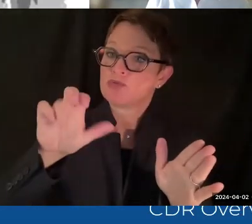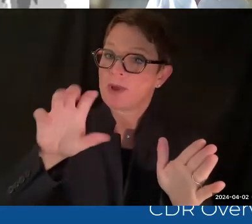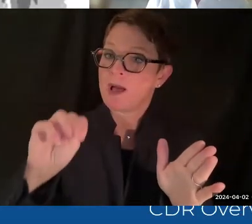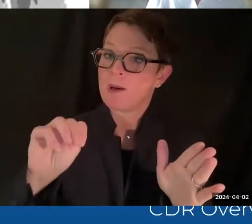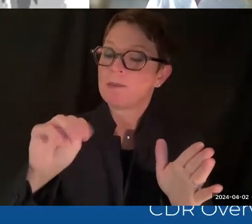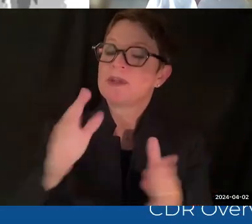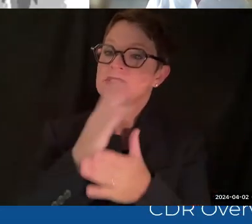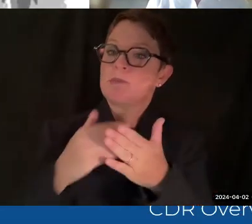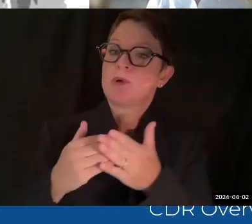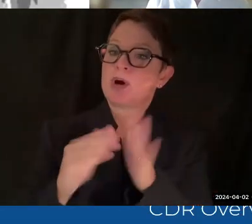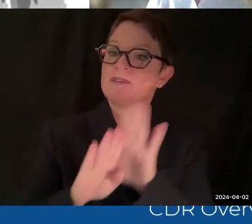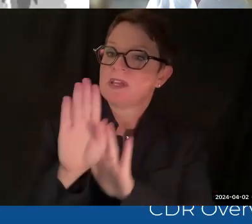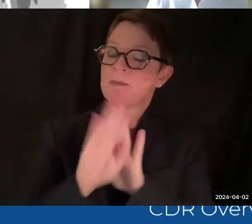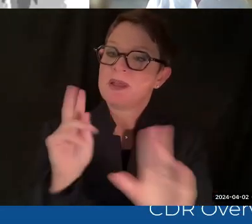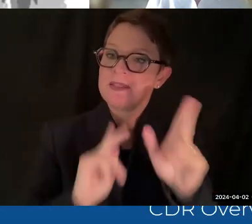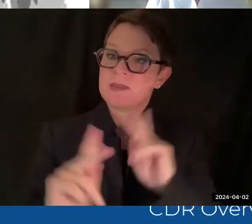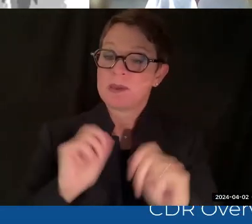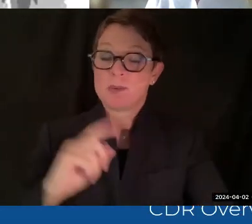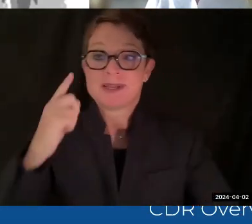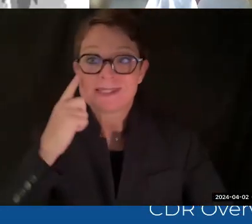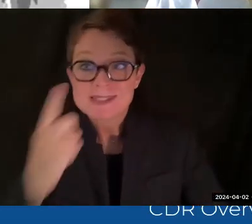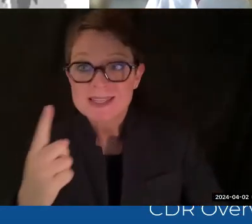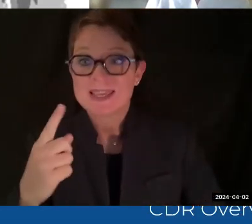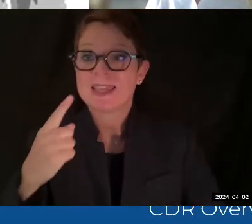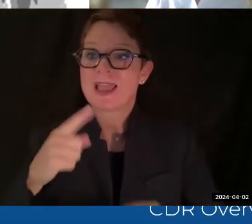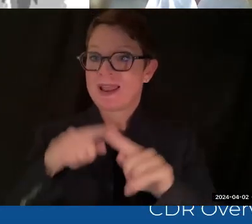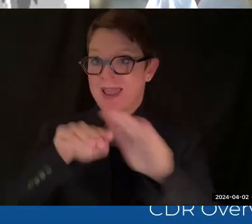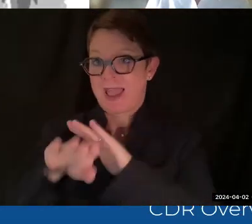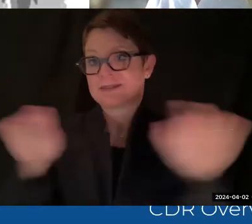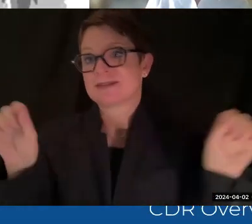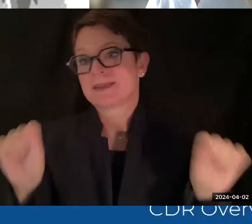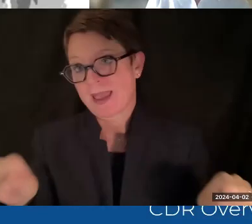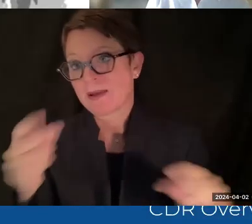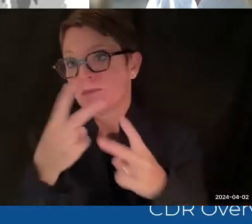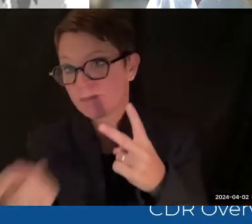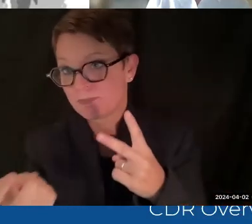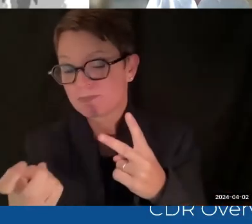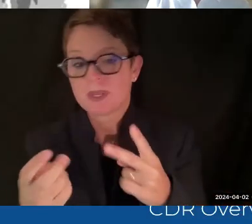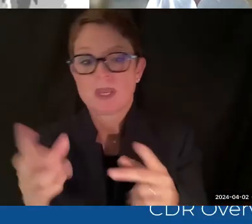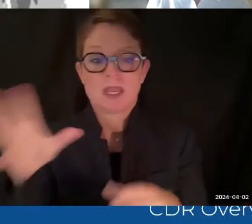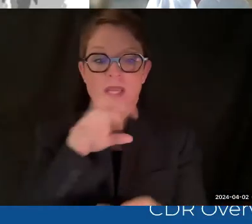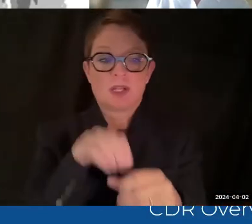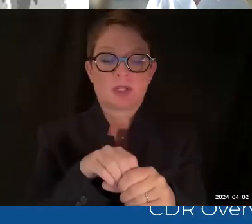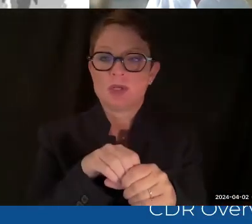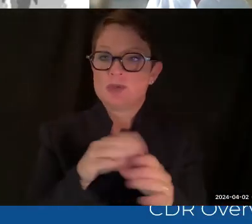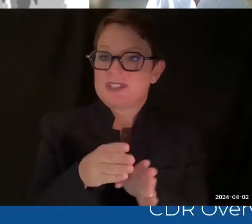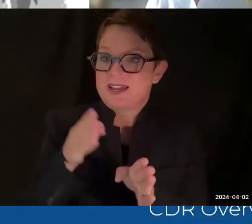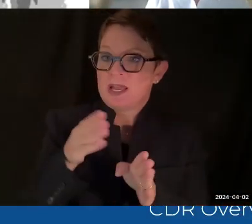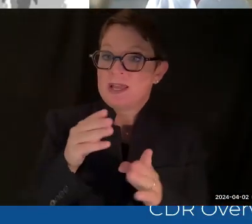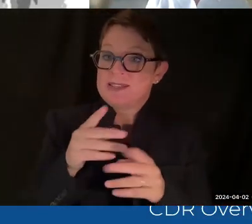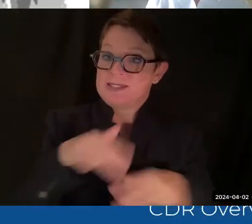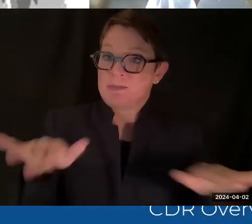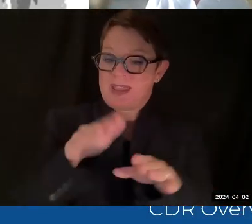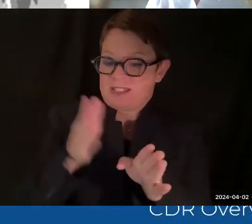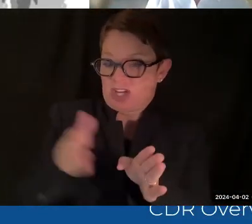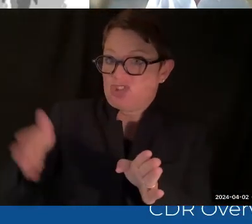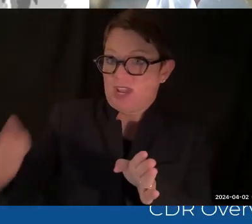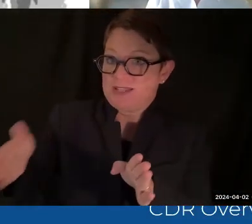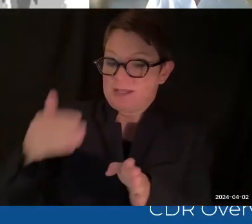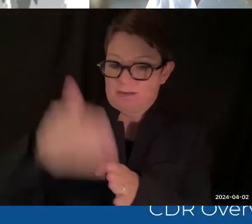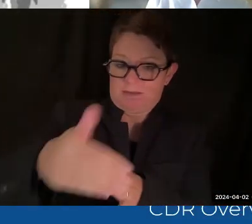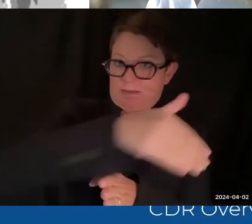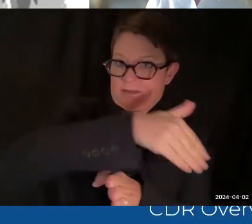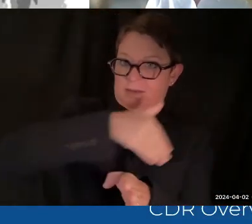a development that people can see and access. It includes adjacent public spaces such as